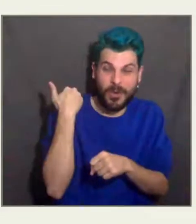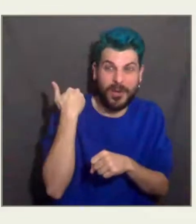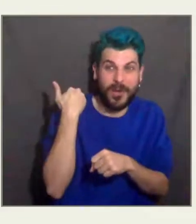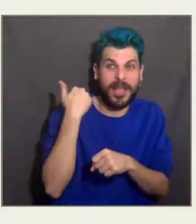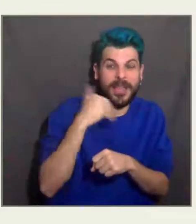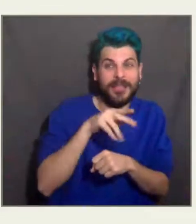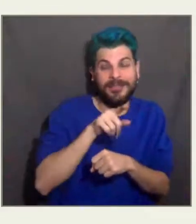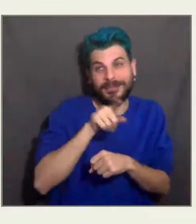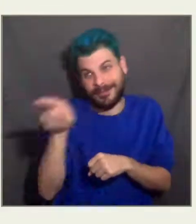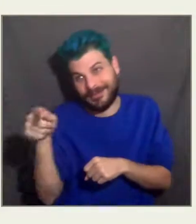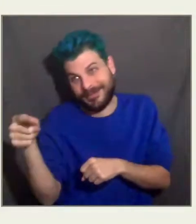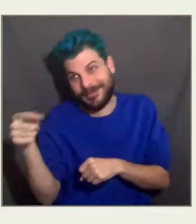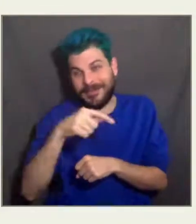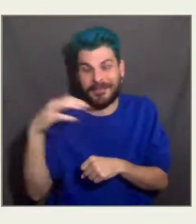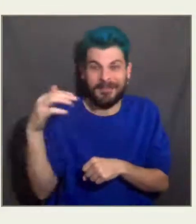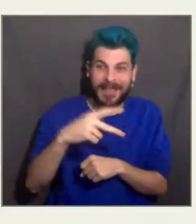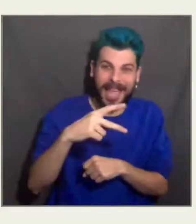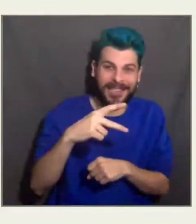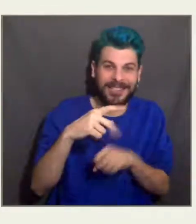there is a